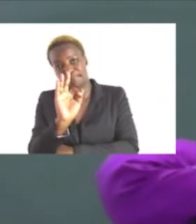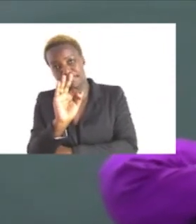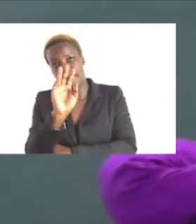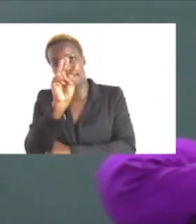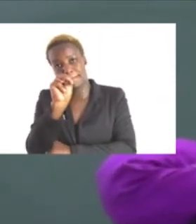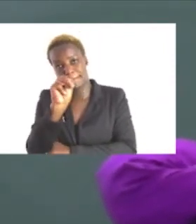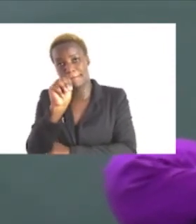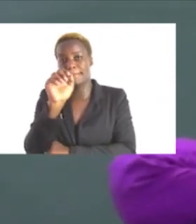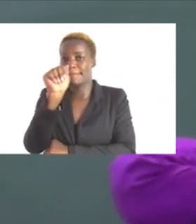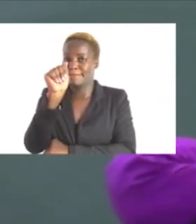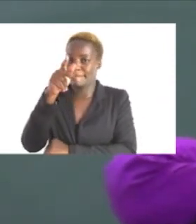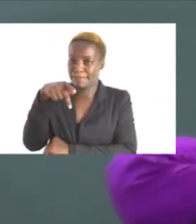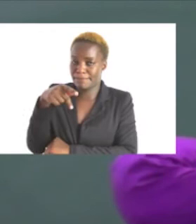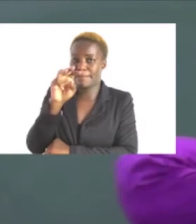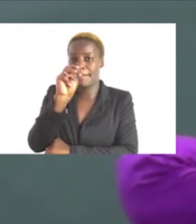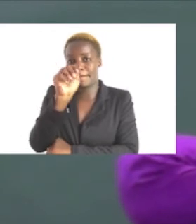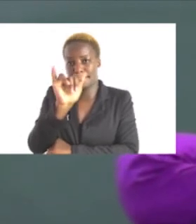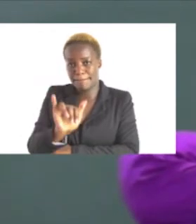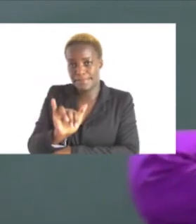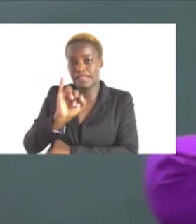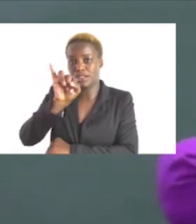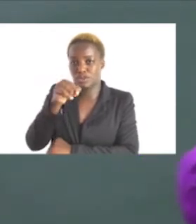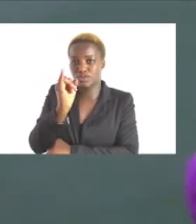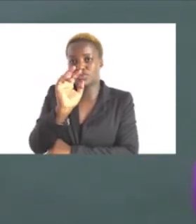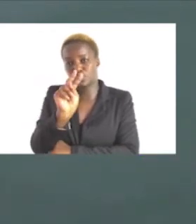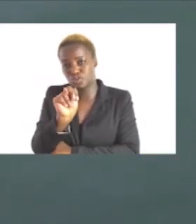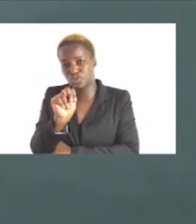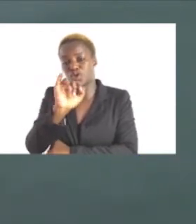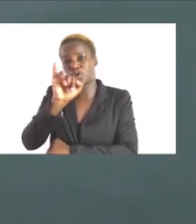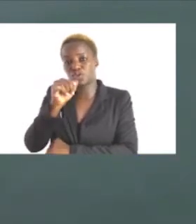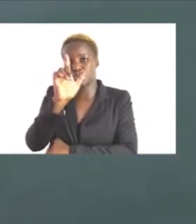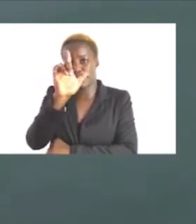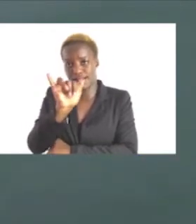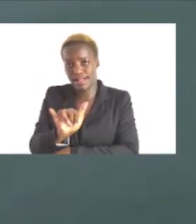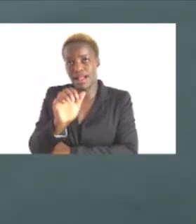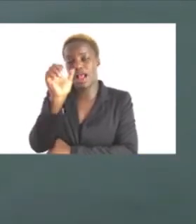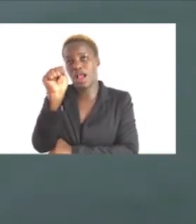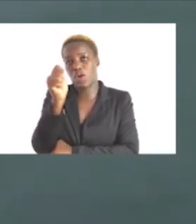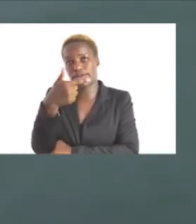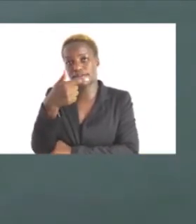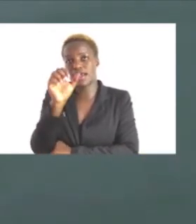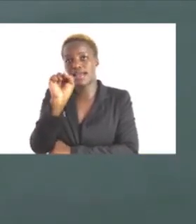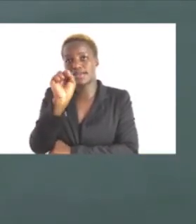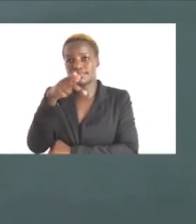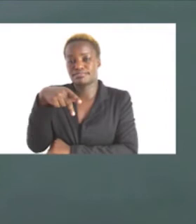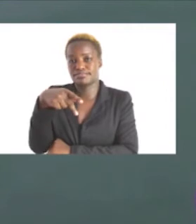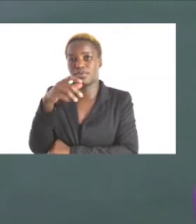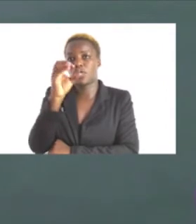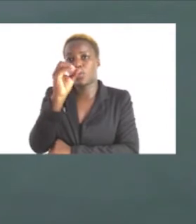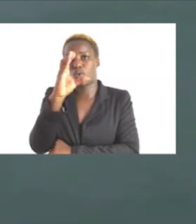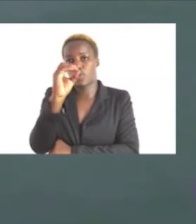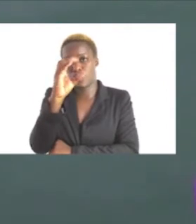February, March, April, May, June, July, August,